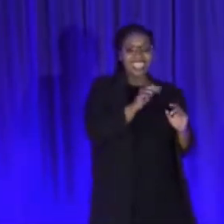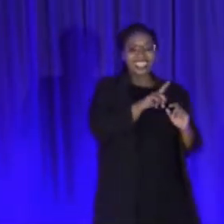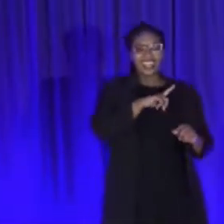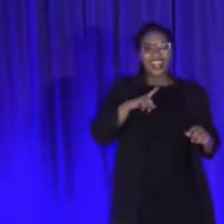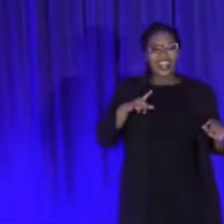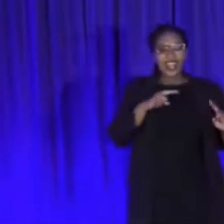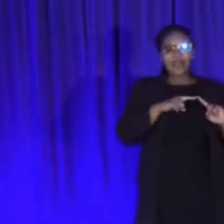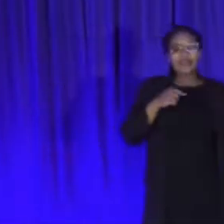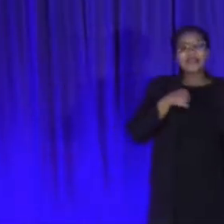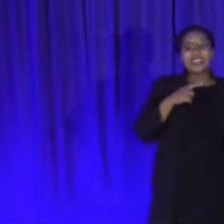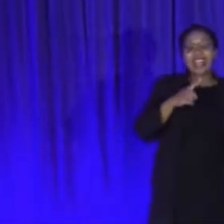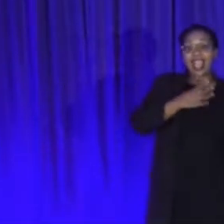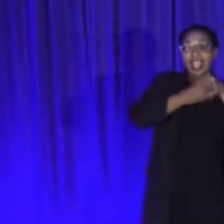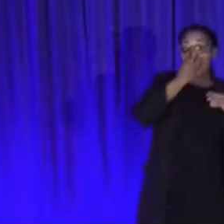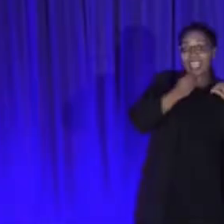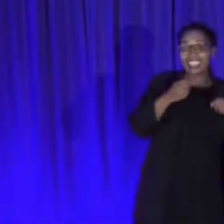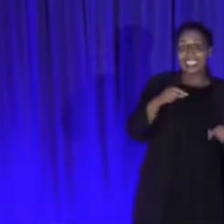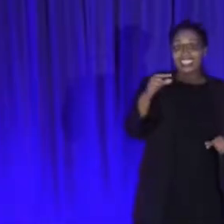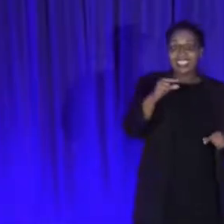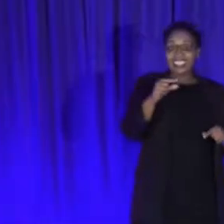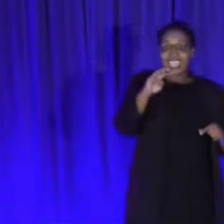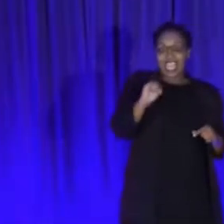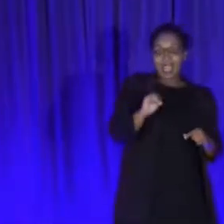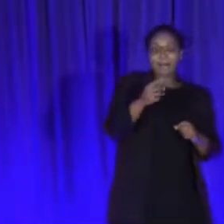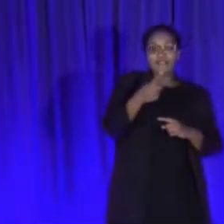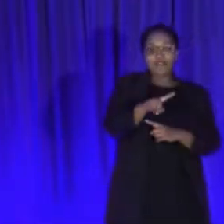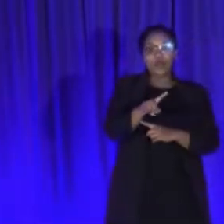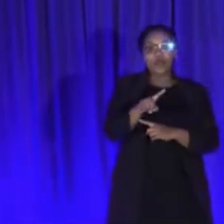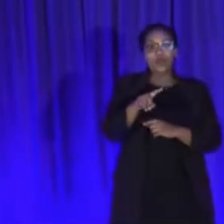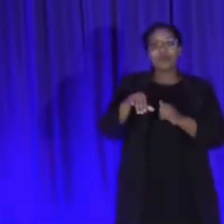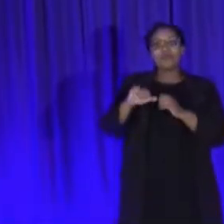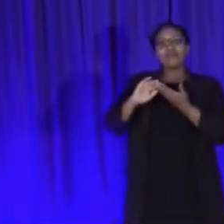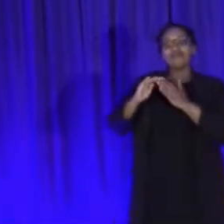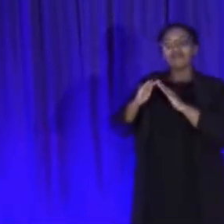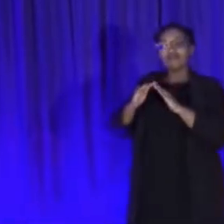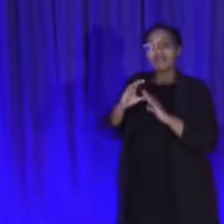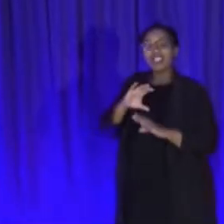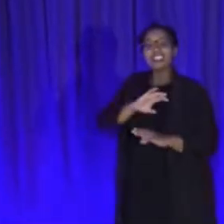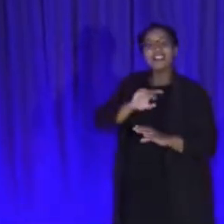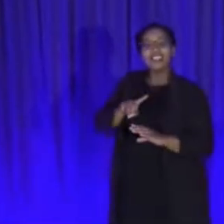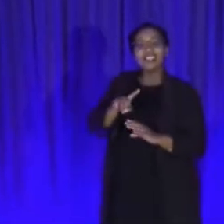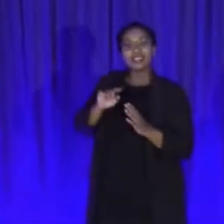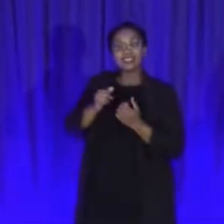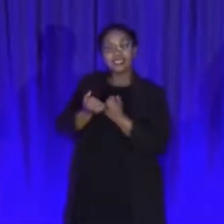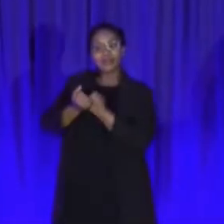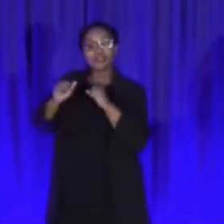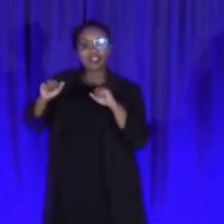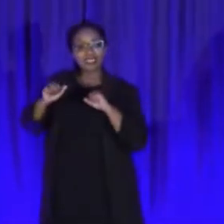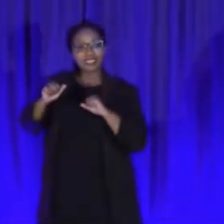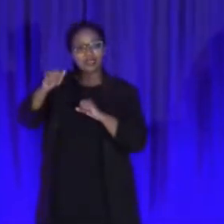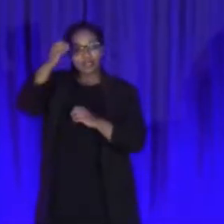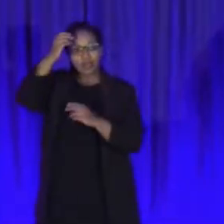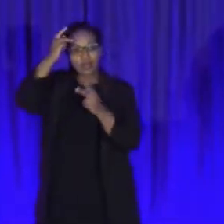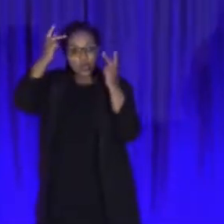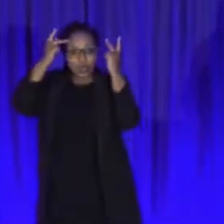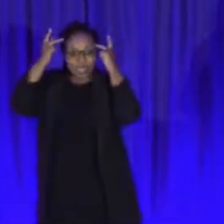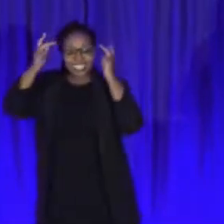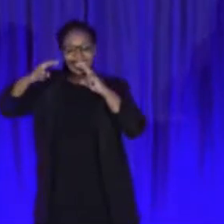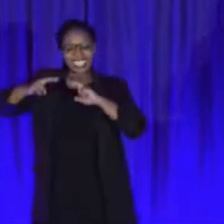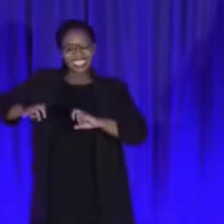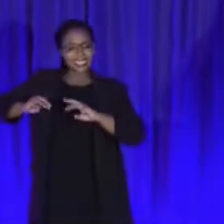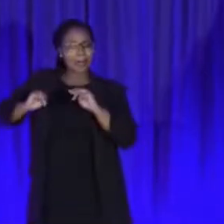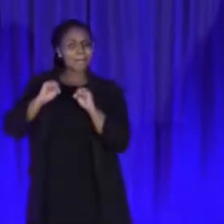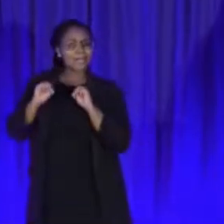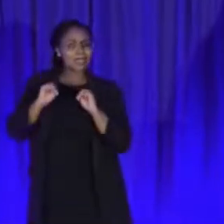learned it, is the GM of Civic Democratic Knowledge and Research Management. What does that